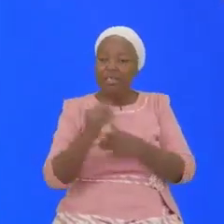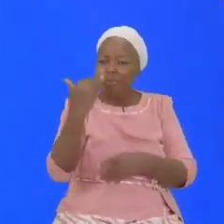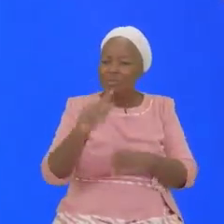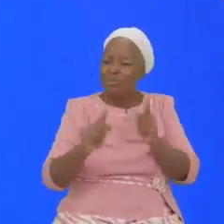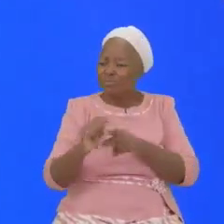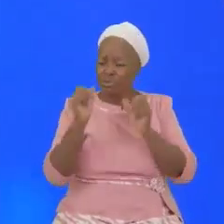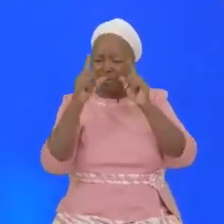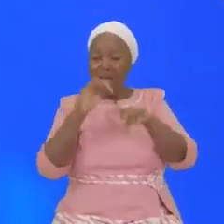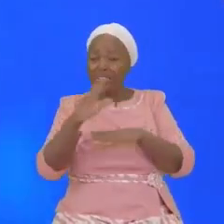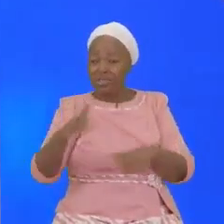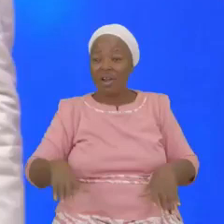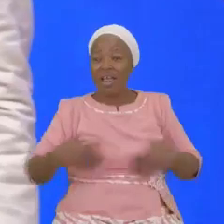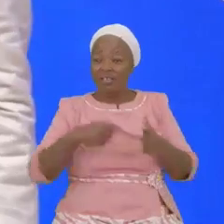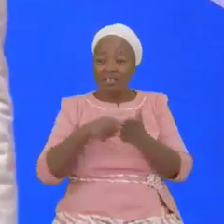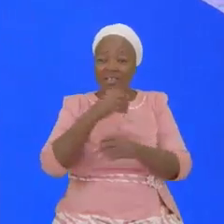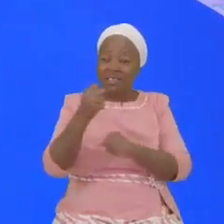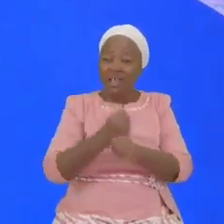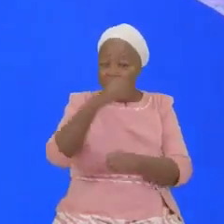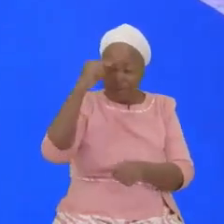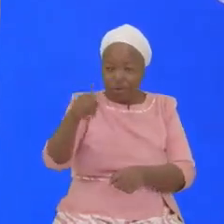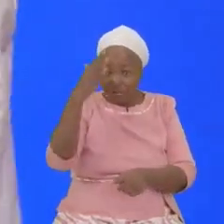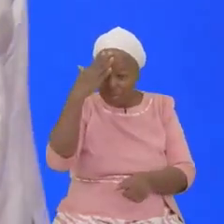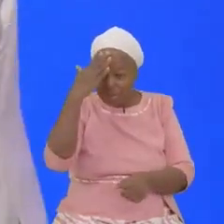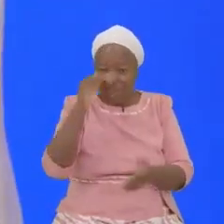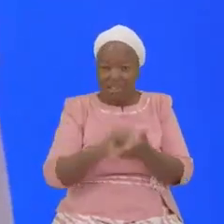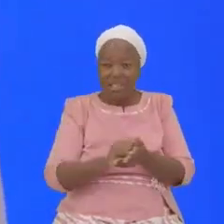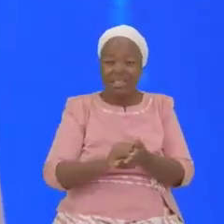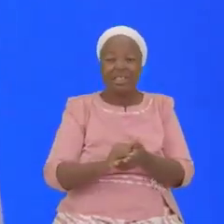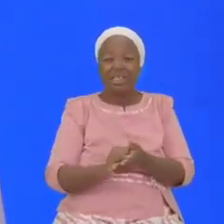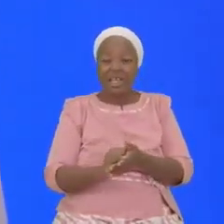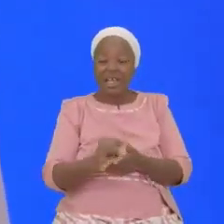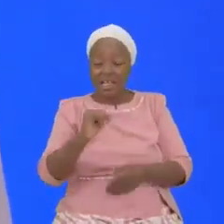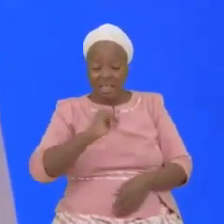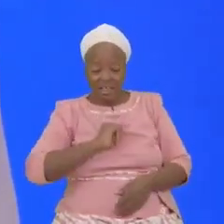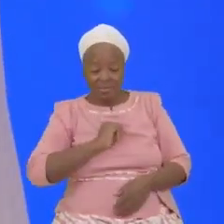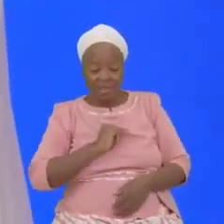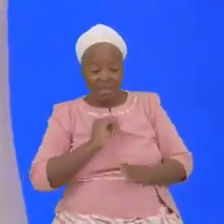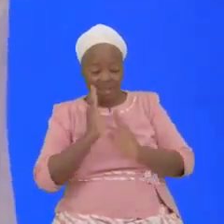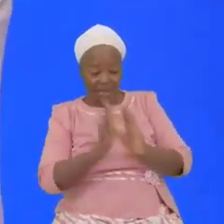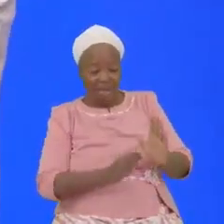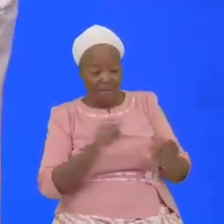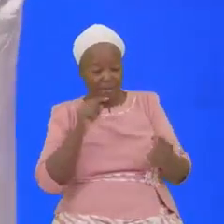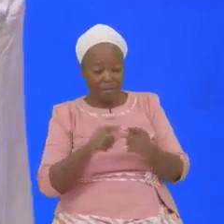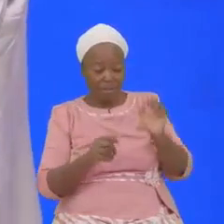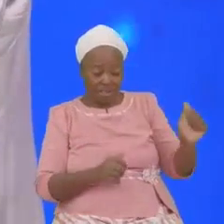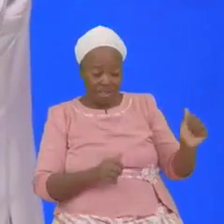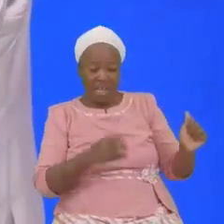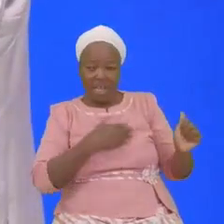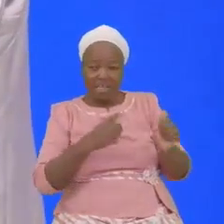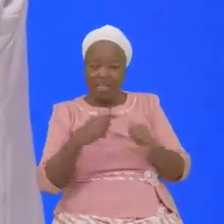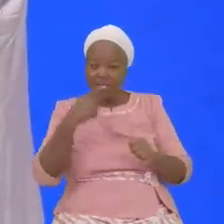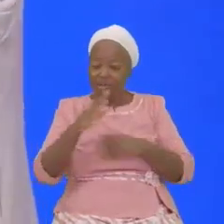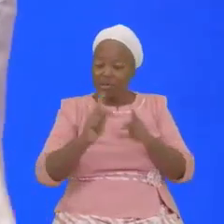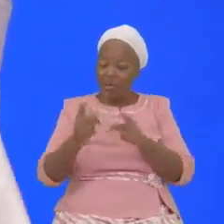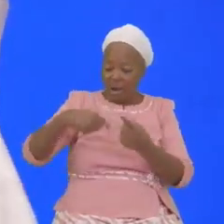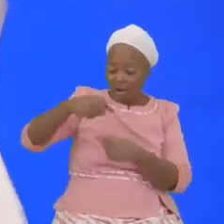surprised at your life this year. Because, you know, I let A, point A. And I told all the people